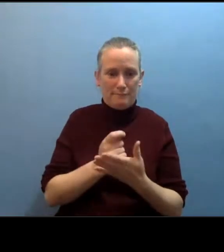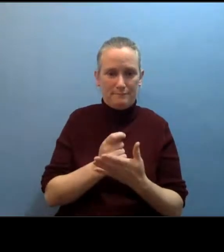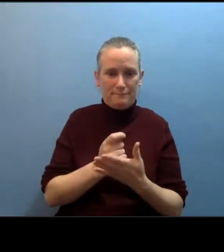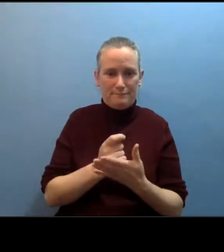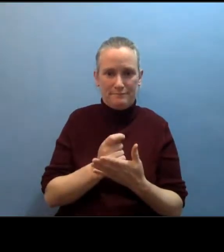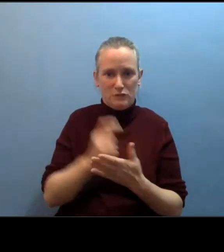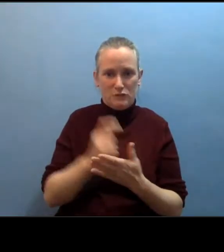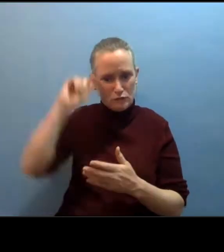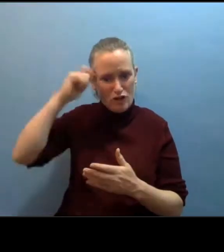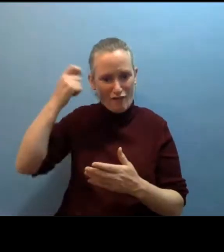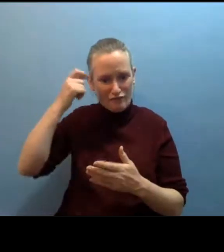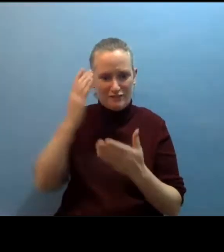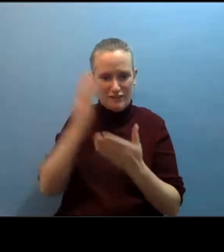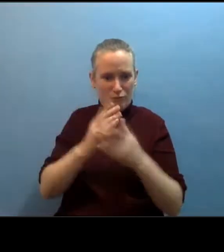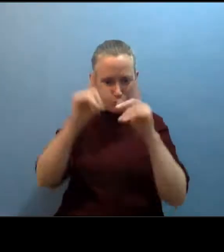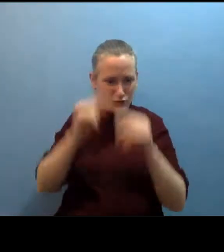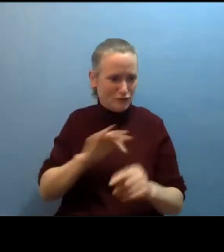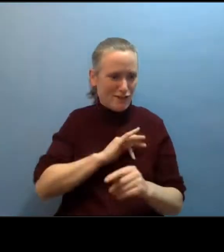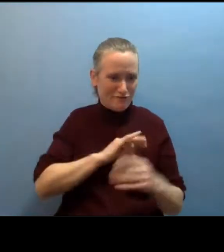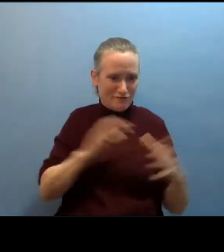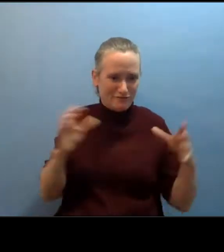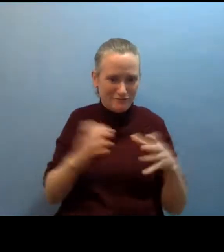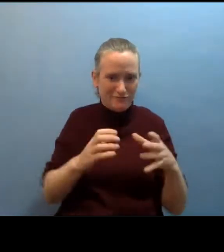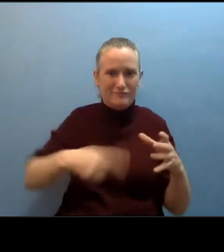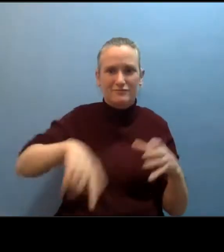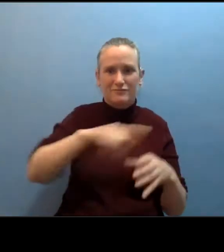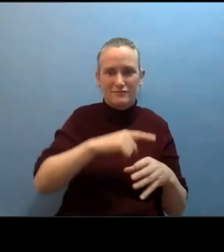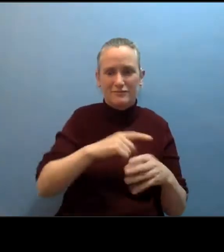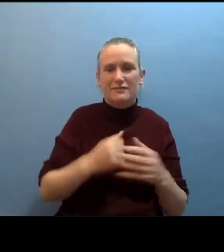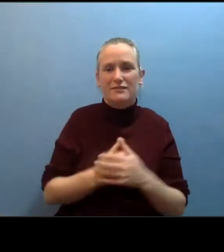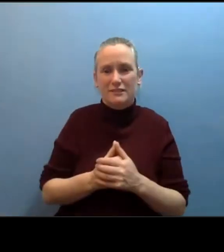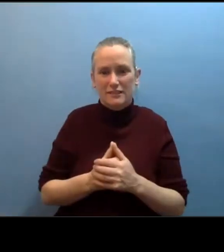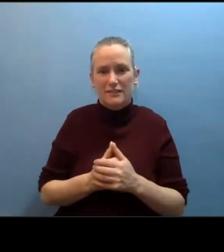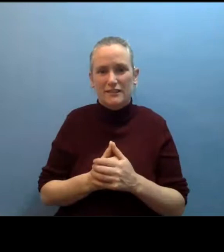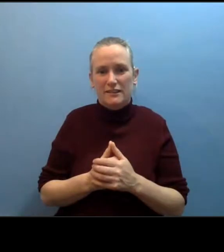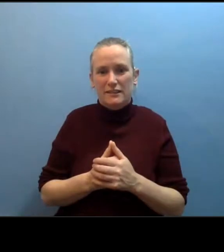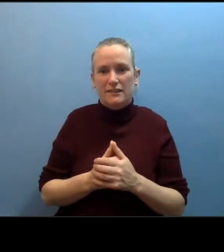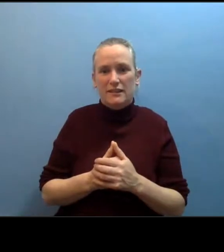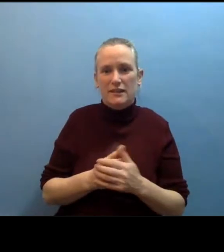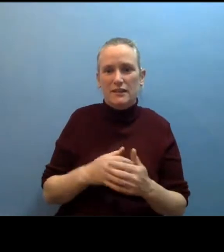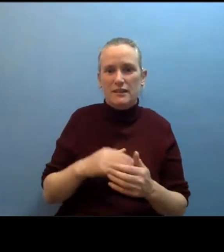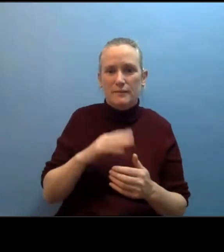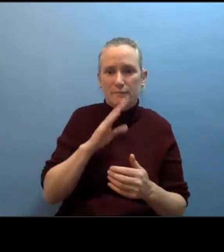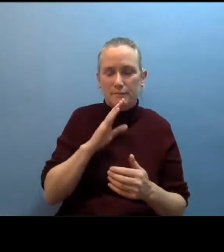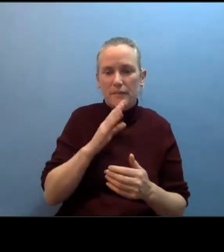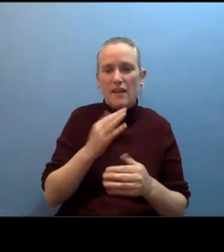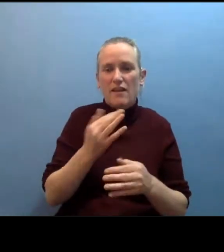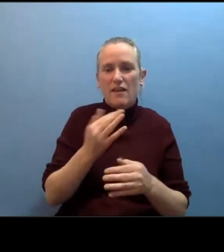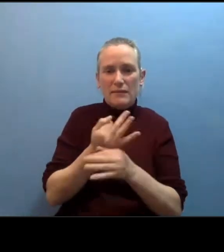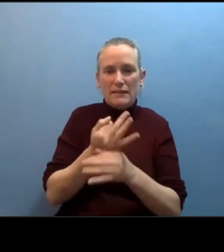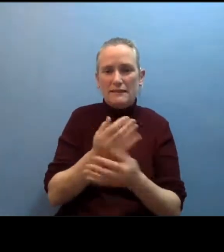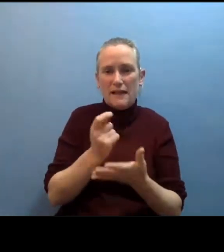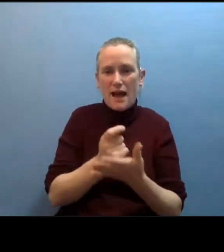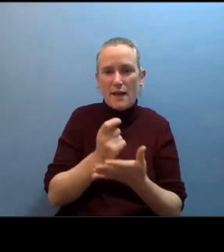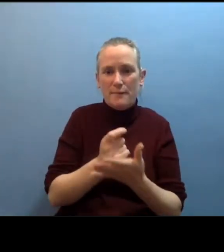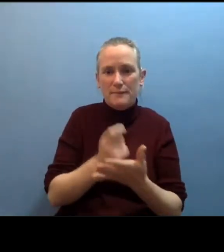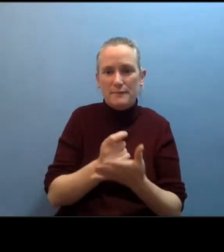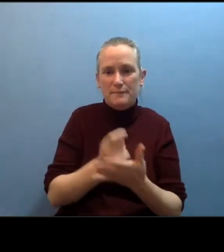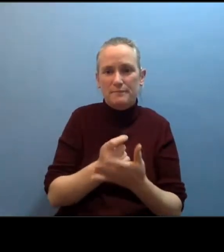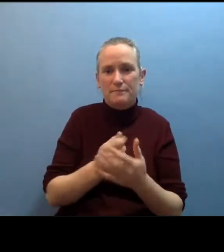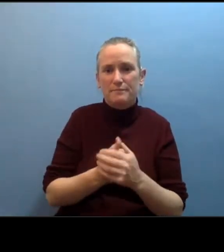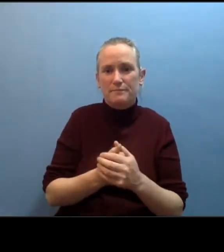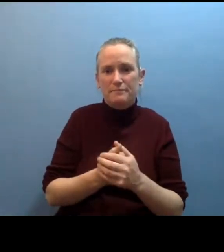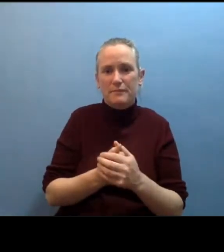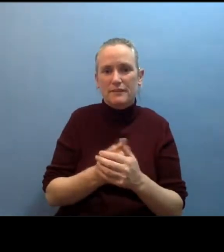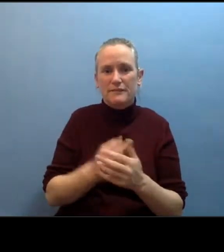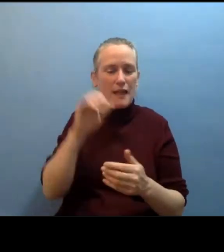maybe getting consensus as to what it is that means, what it is that you want to be doing. You know, family time is this kind of nebulous idea, but